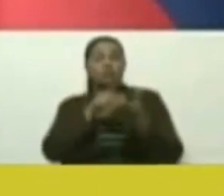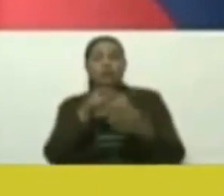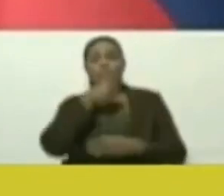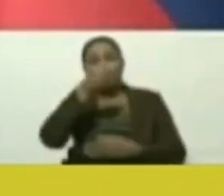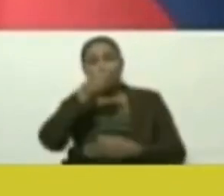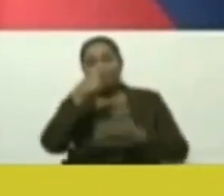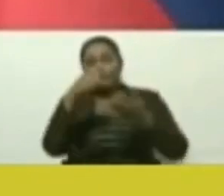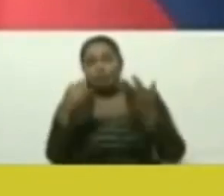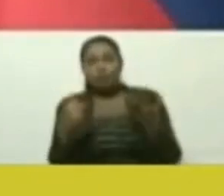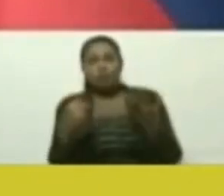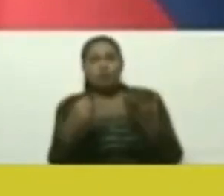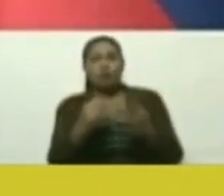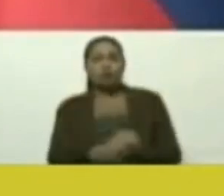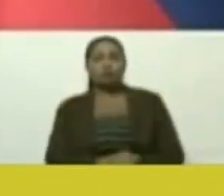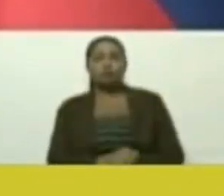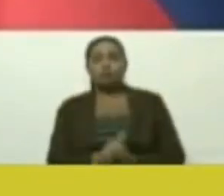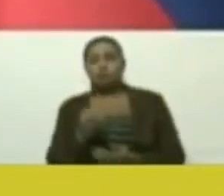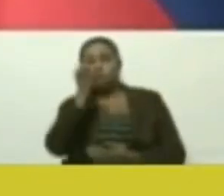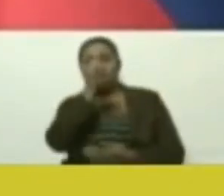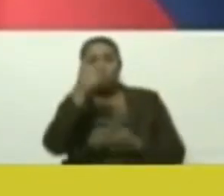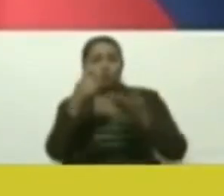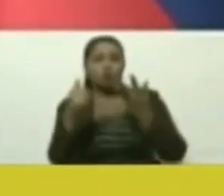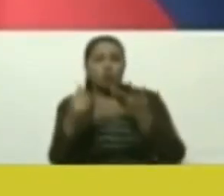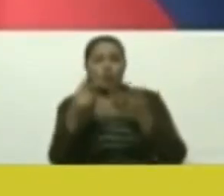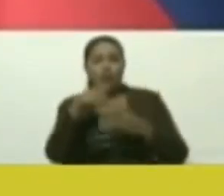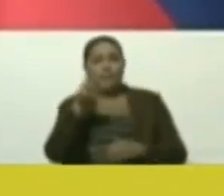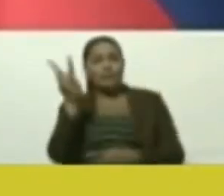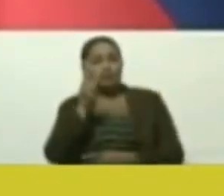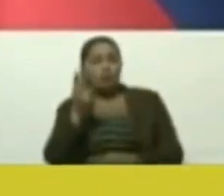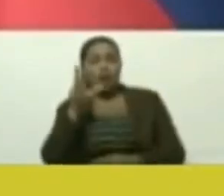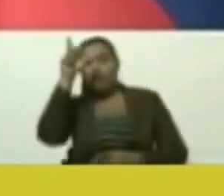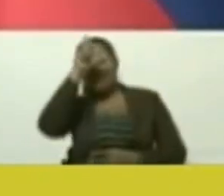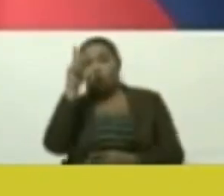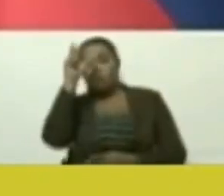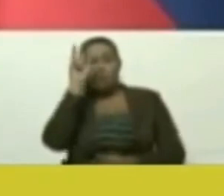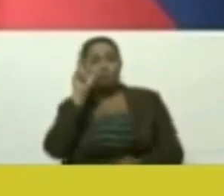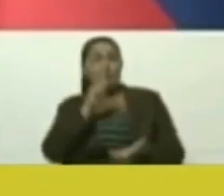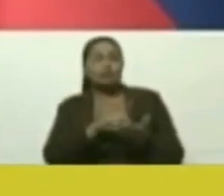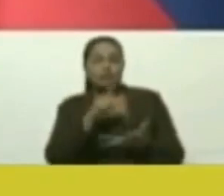and all the people present here, the media,